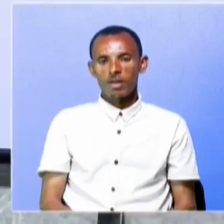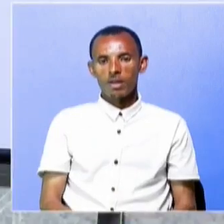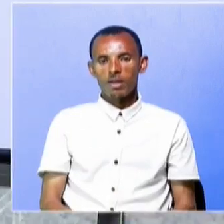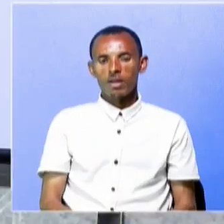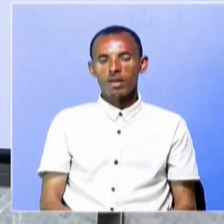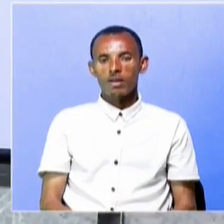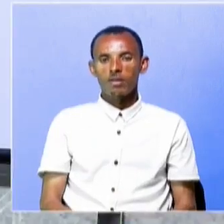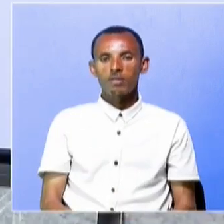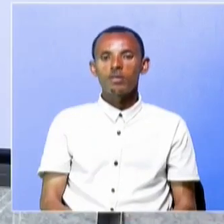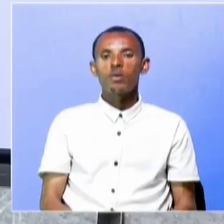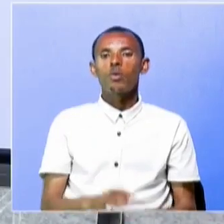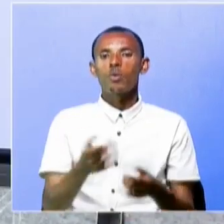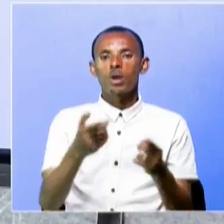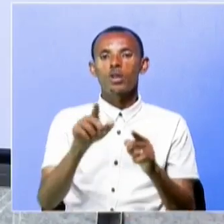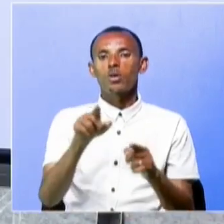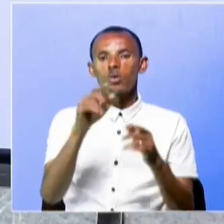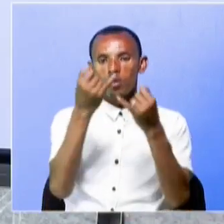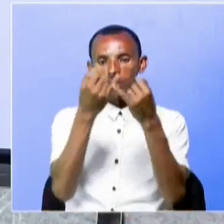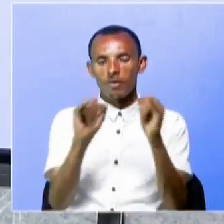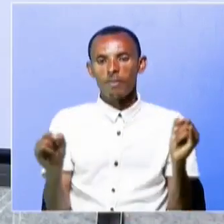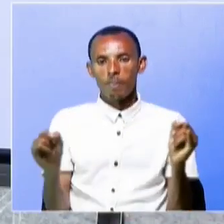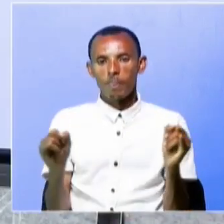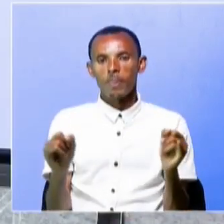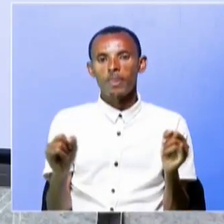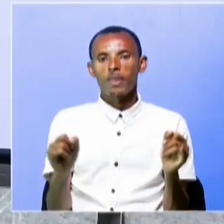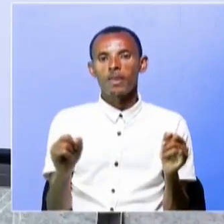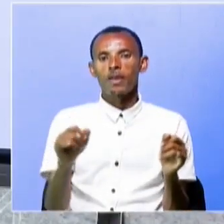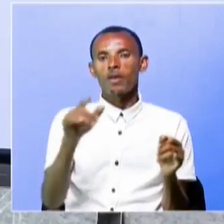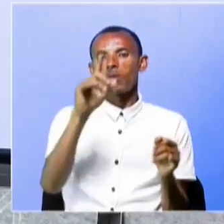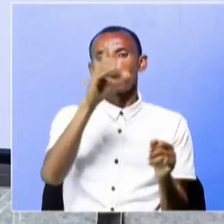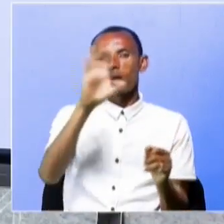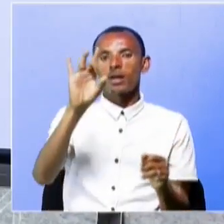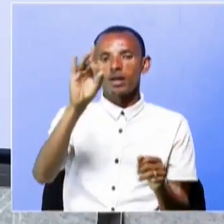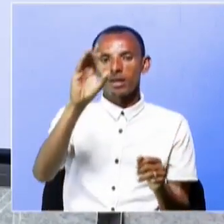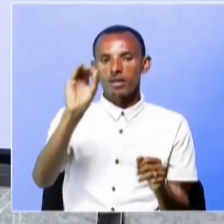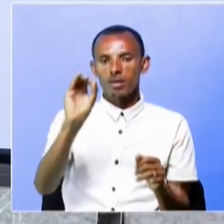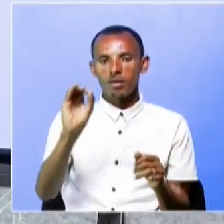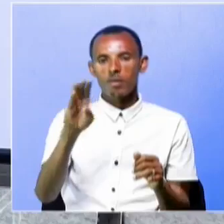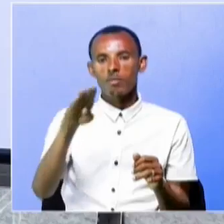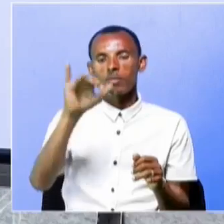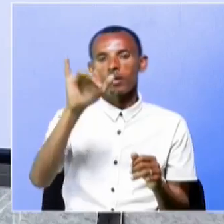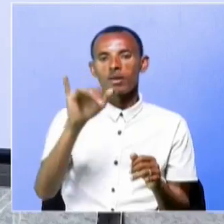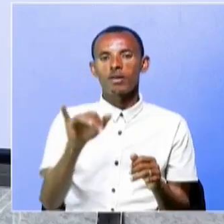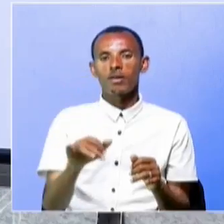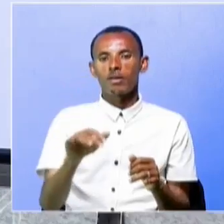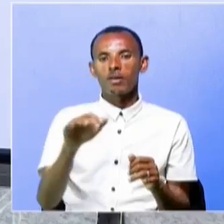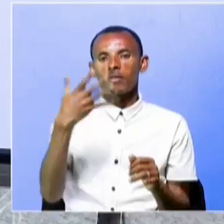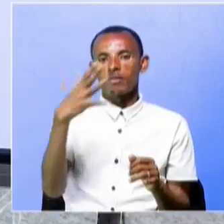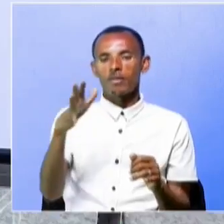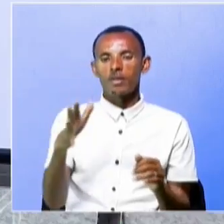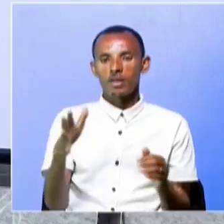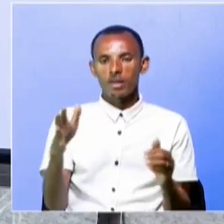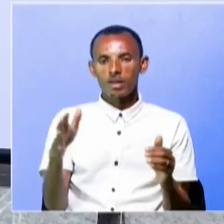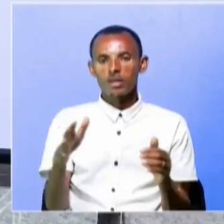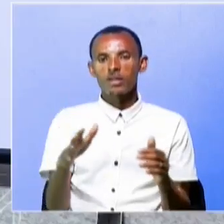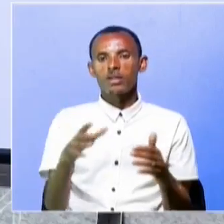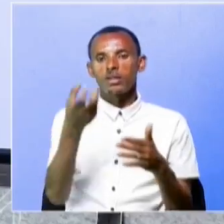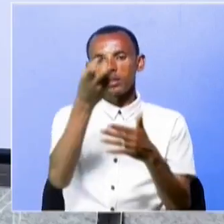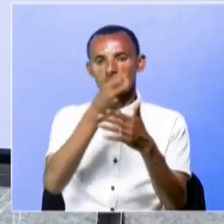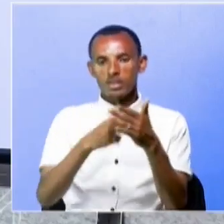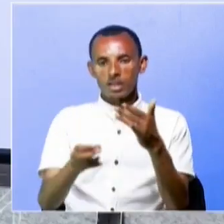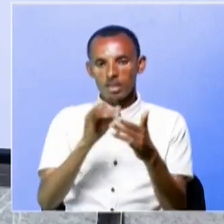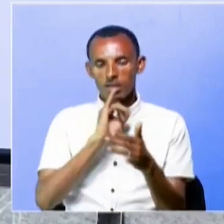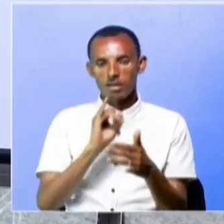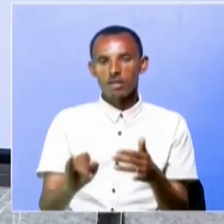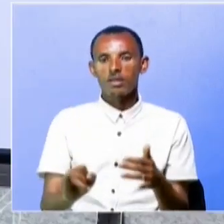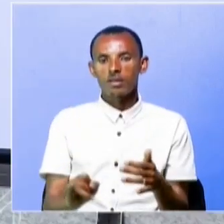Okay, whenever you divide 180 degree by 15, the result